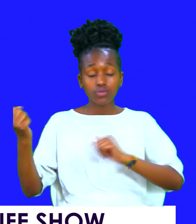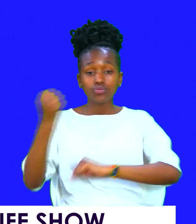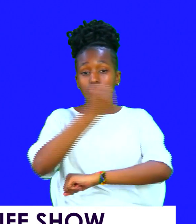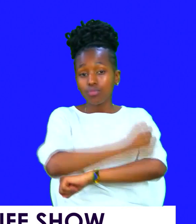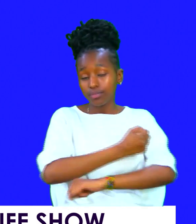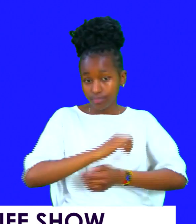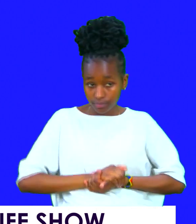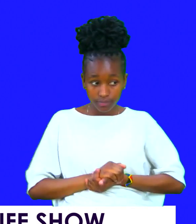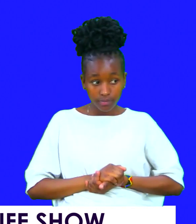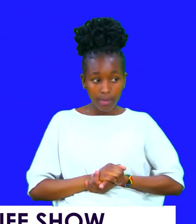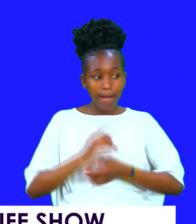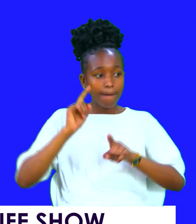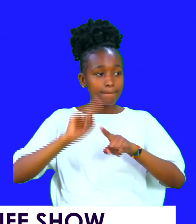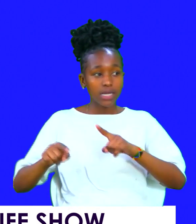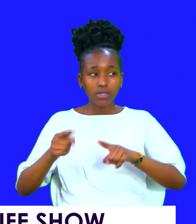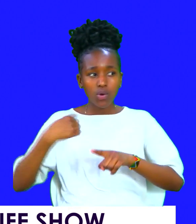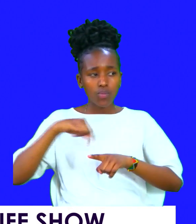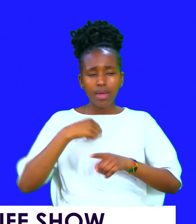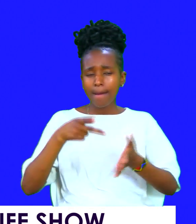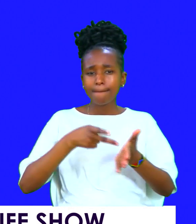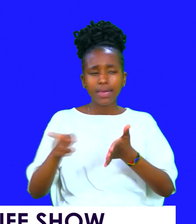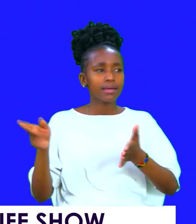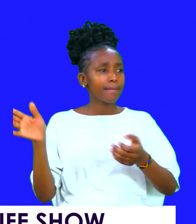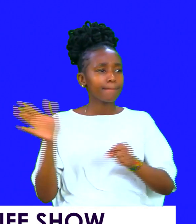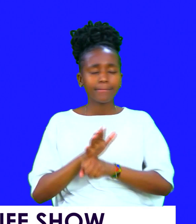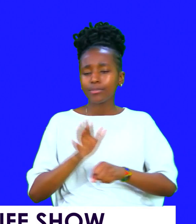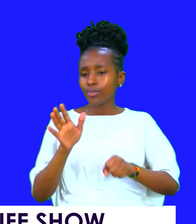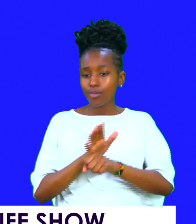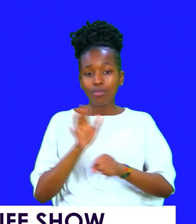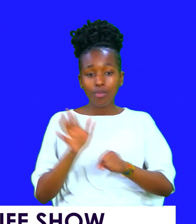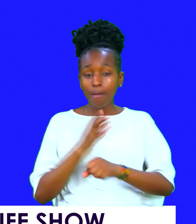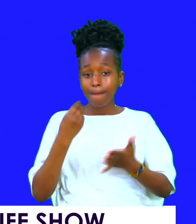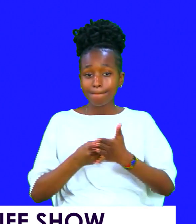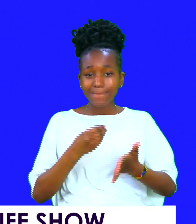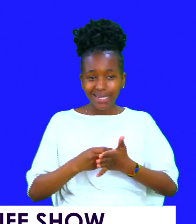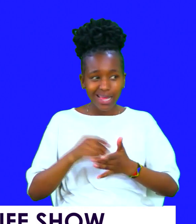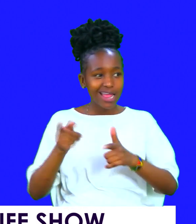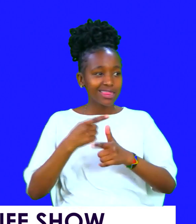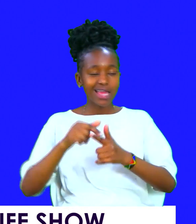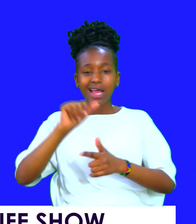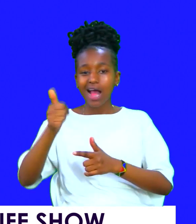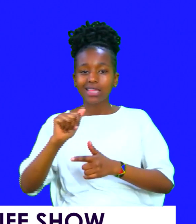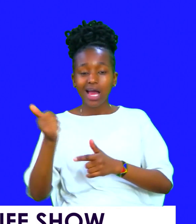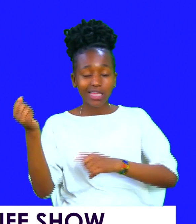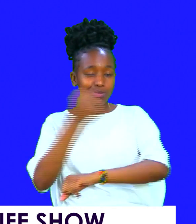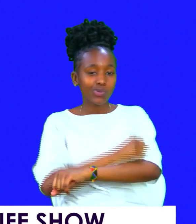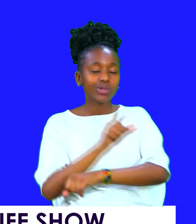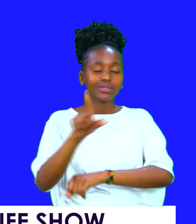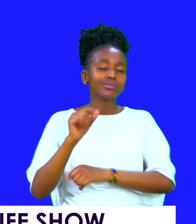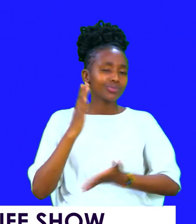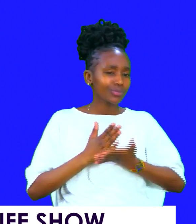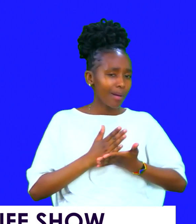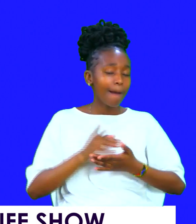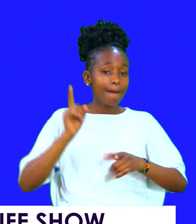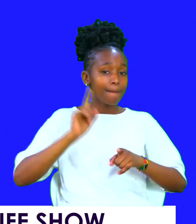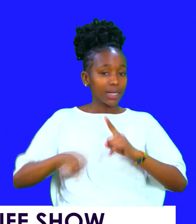Why is it that we pay so much for one school and less for the other? I would imagine